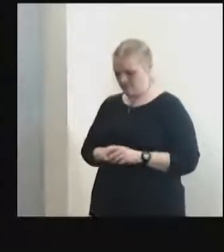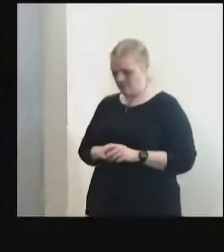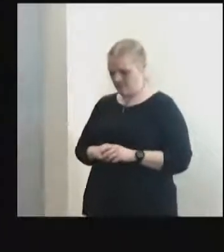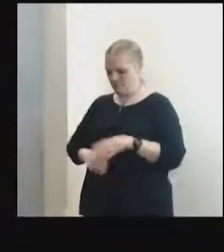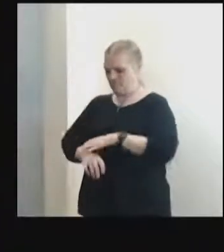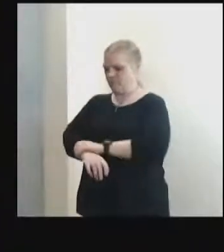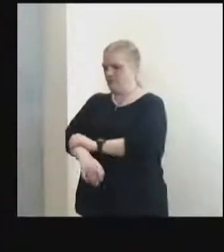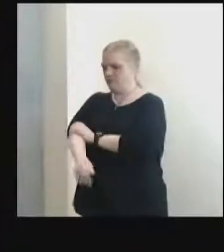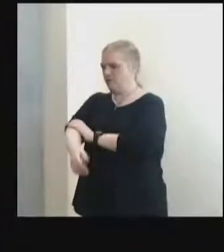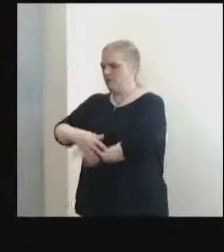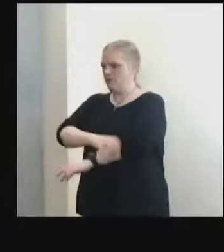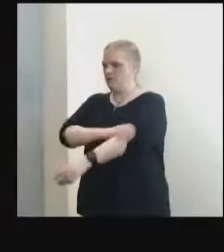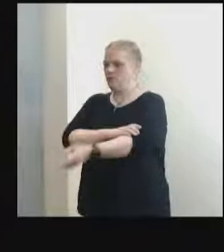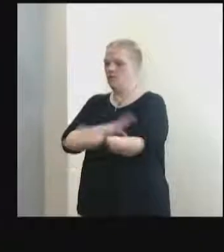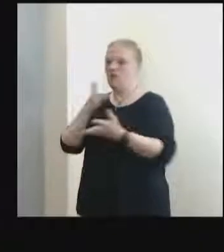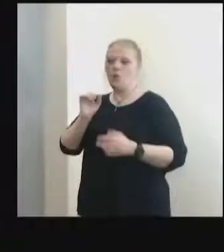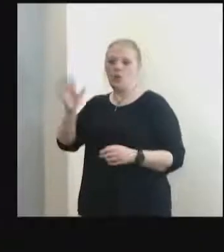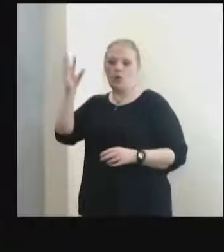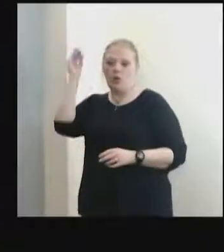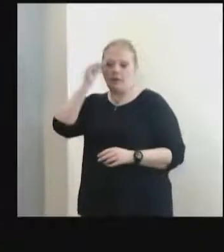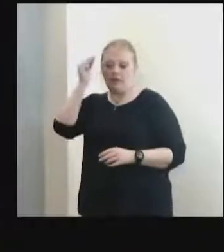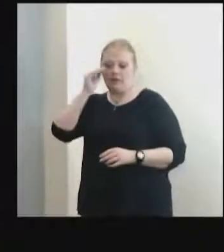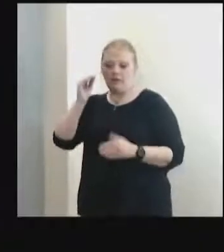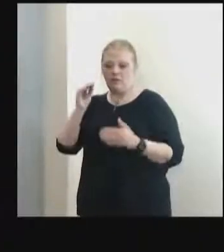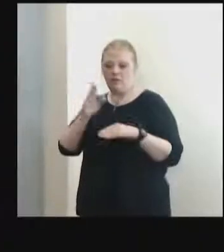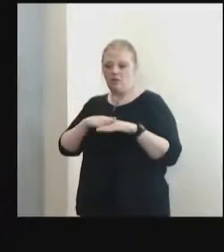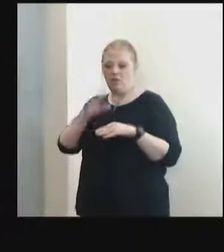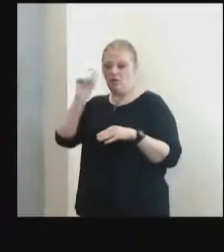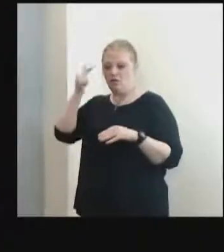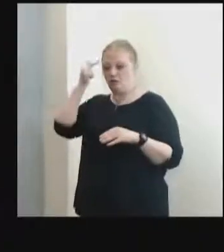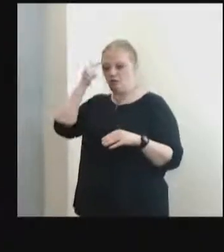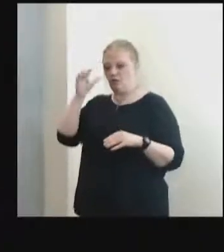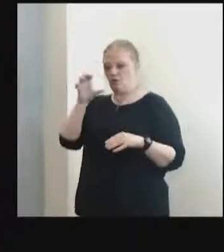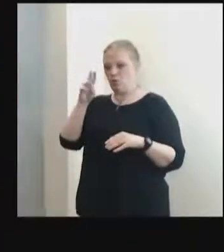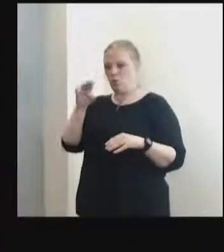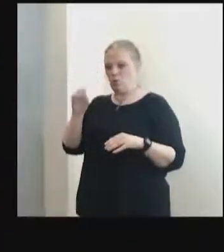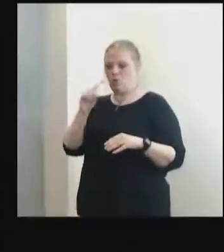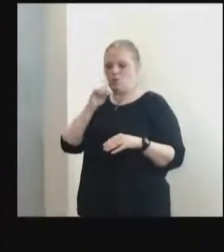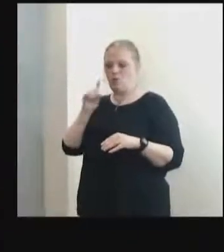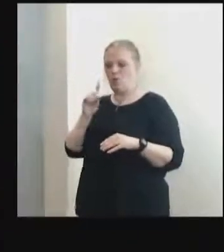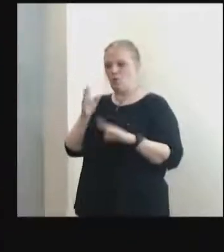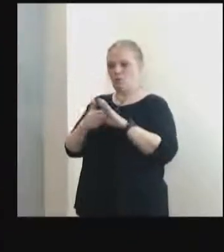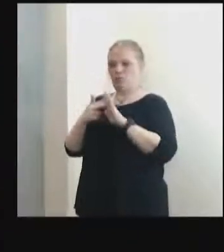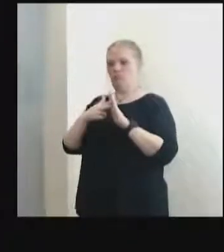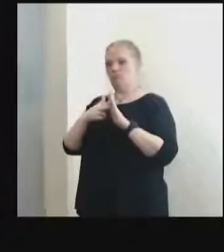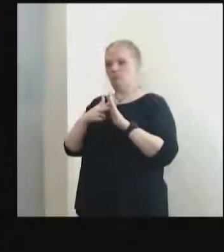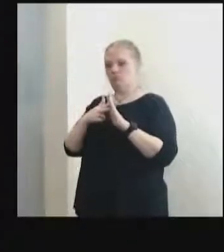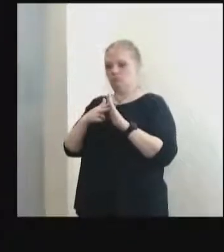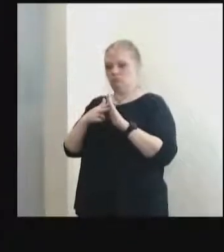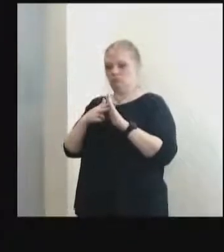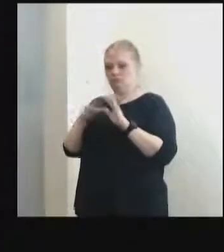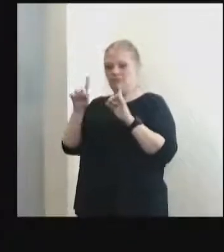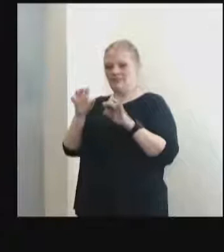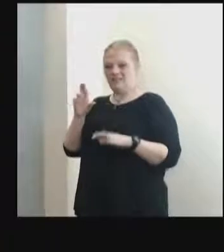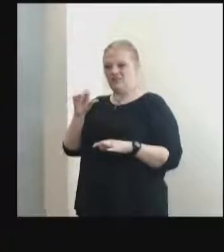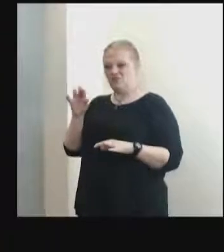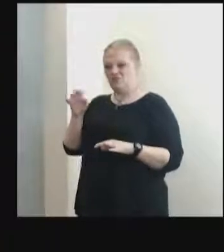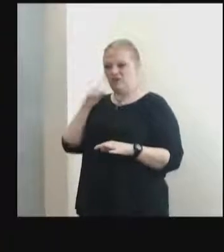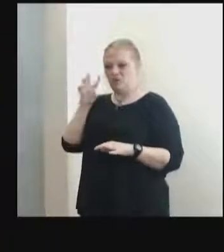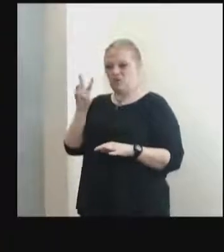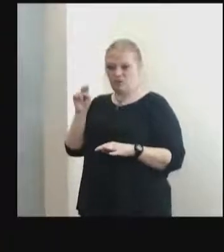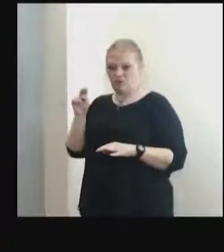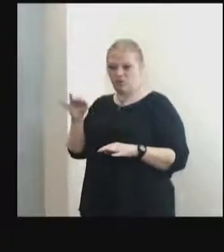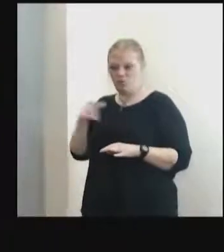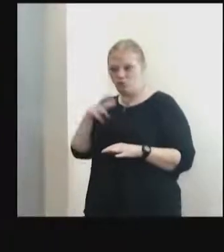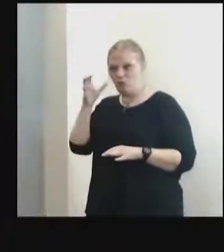Hey, Mark, I want to get your opinion on the way that Governor Andrew Cuomo is characterizing the positive test rate for Western New York. You've heard him